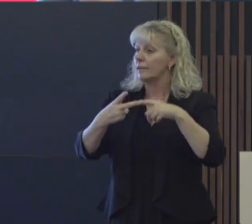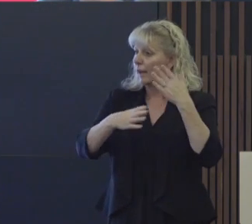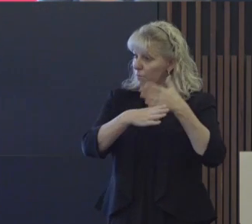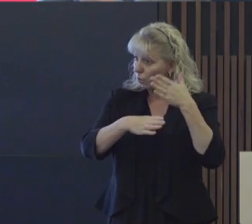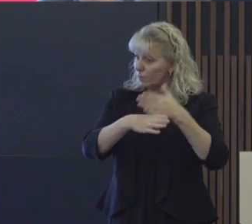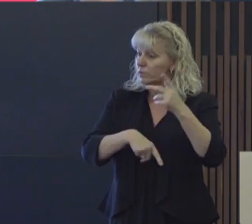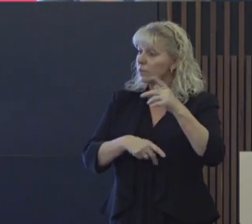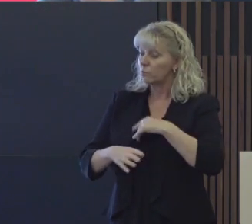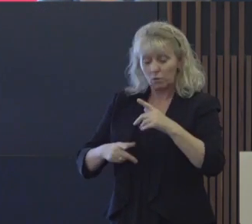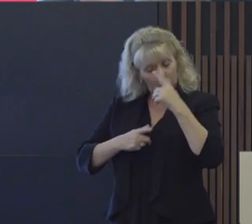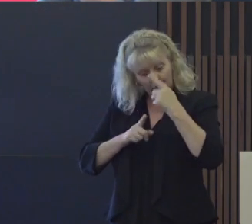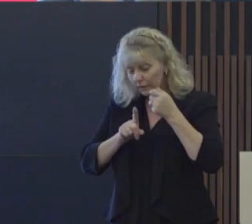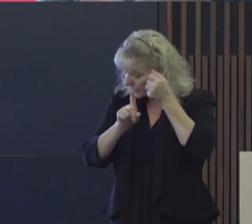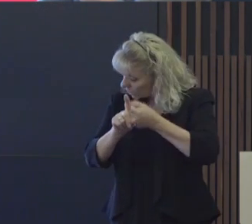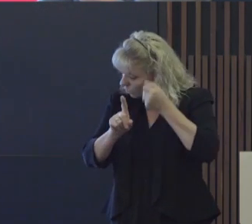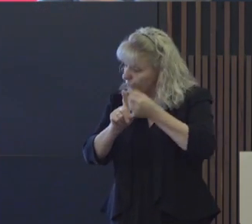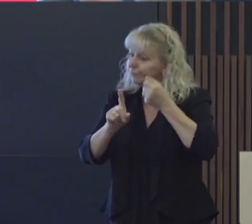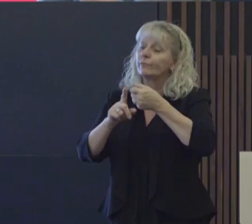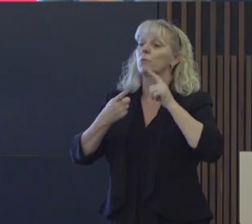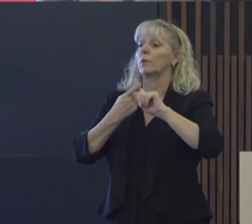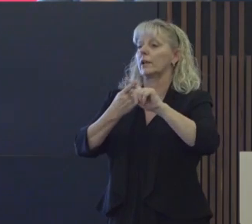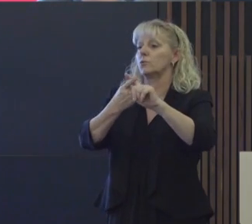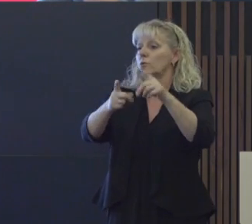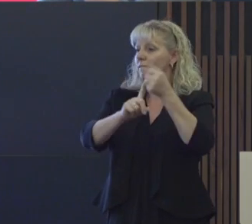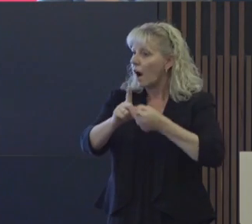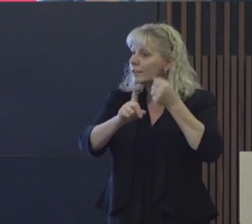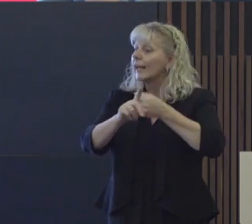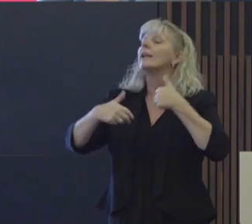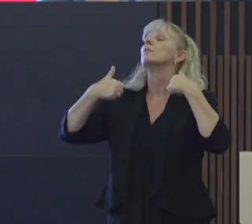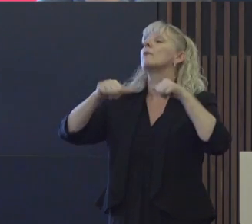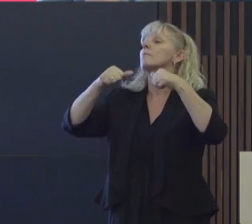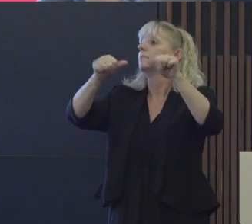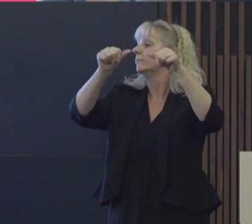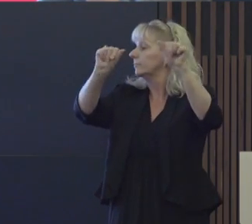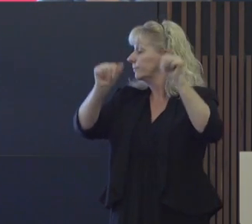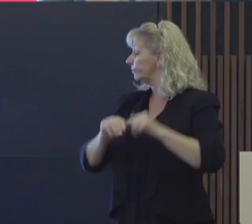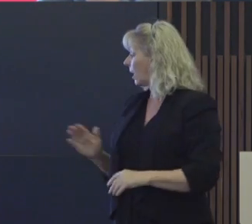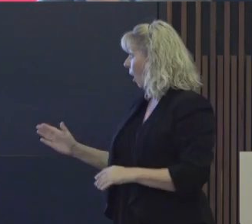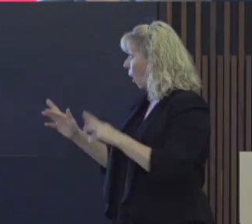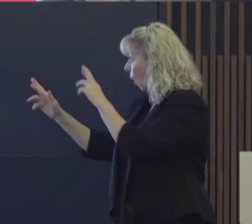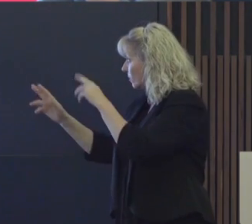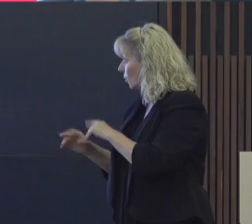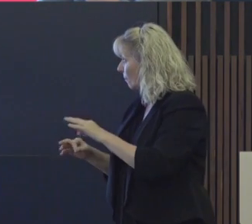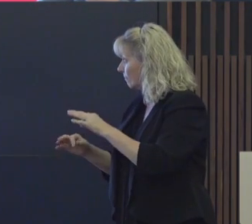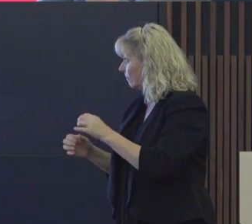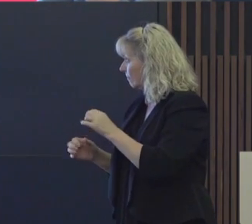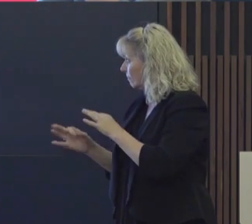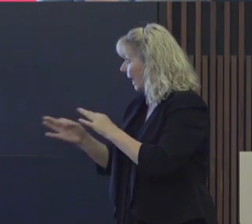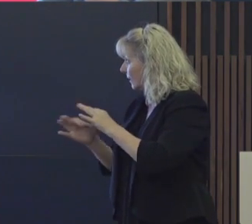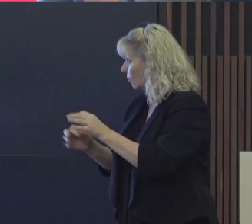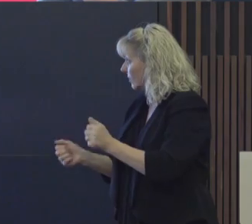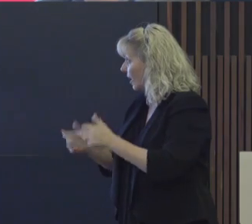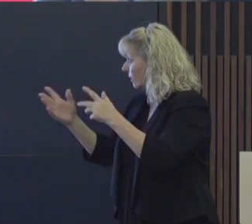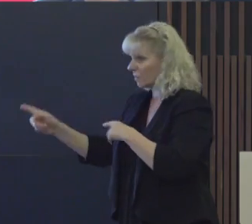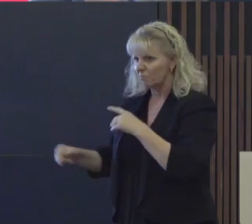we're fighting for, and we'll continue fighting until we get that. Thank you for that. I hope you're not planning on retiring anytime soon. It sounds like